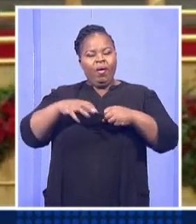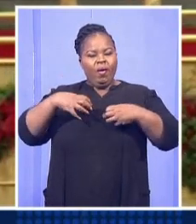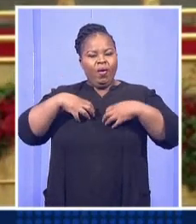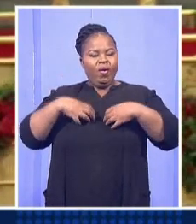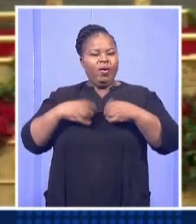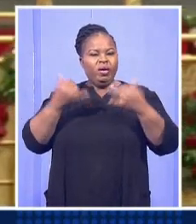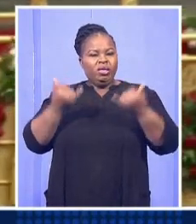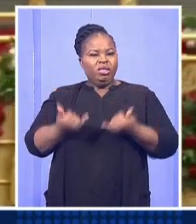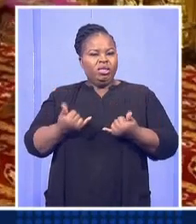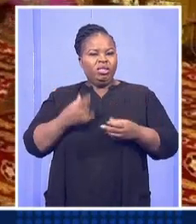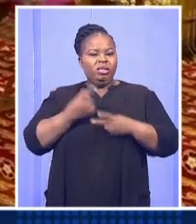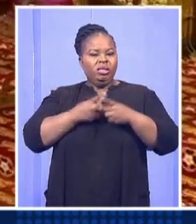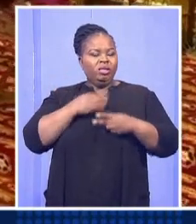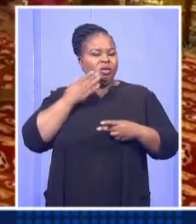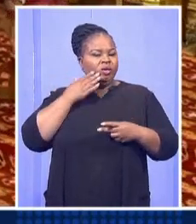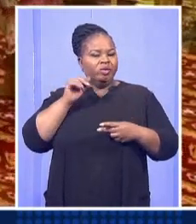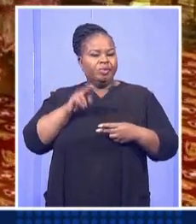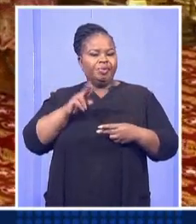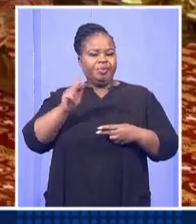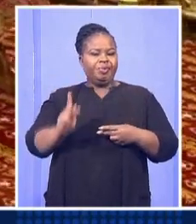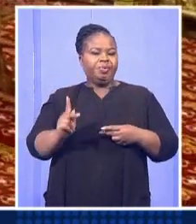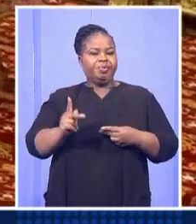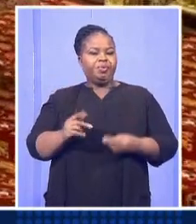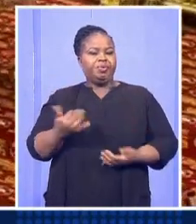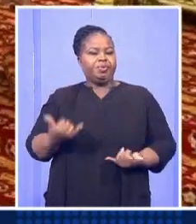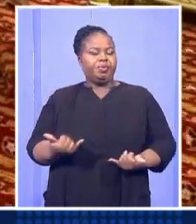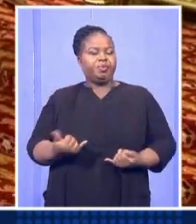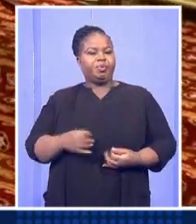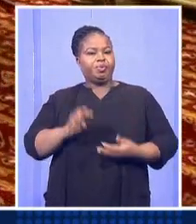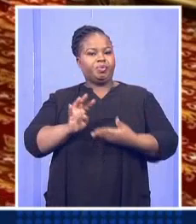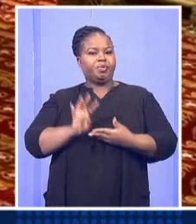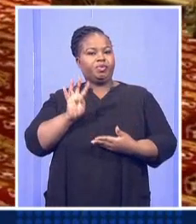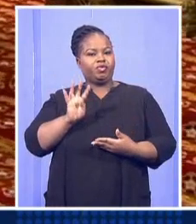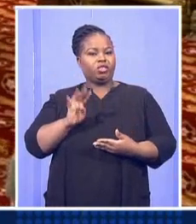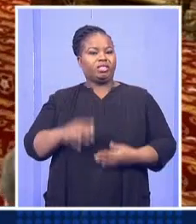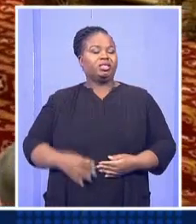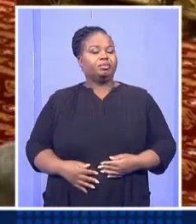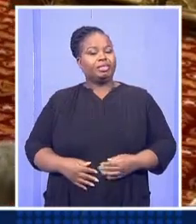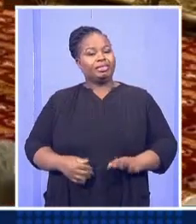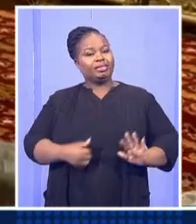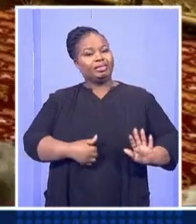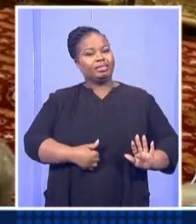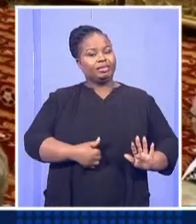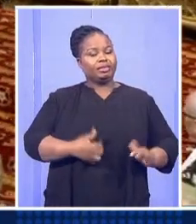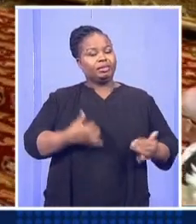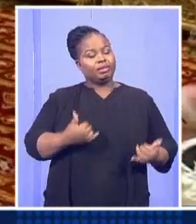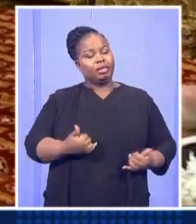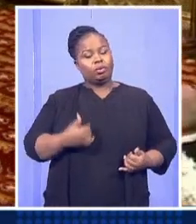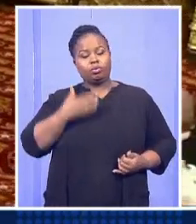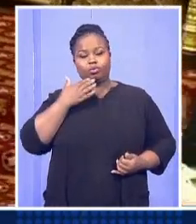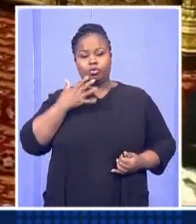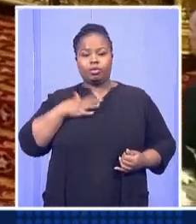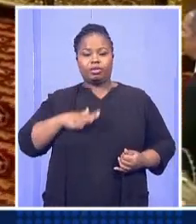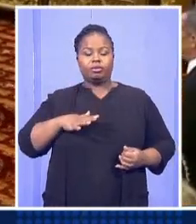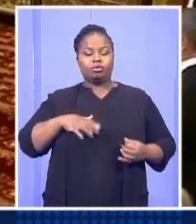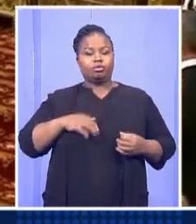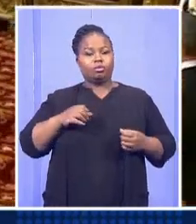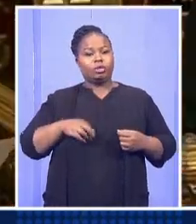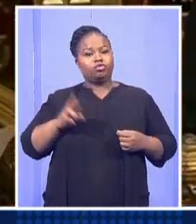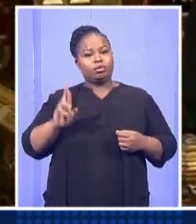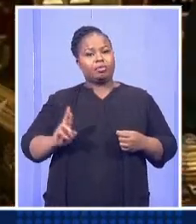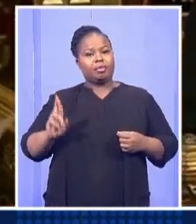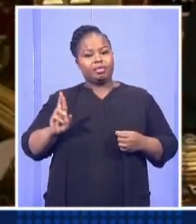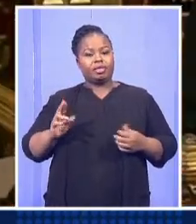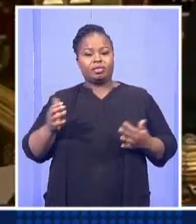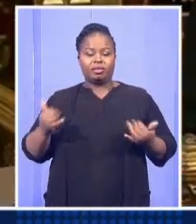realms outside the United Kingdom only remain about 14, of which 6 are now seeking to be Republicans. So in as